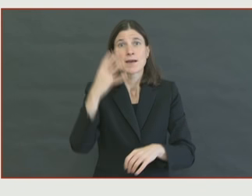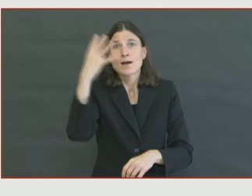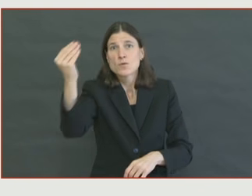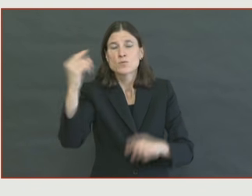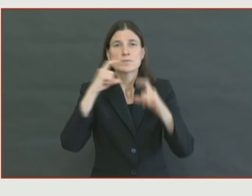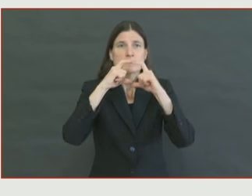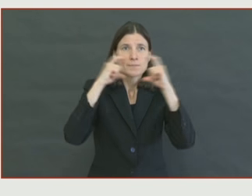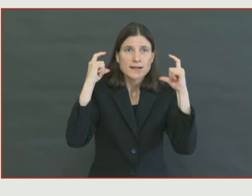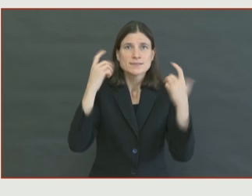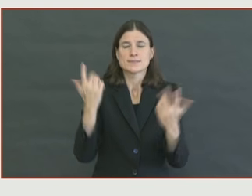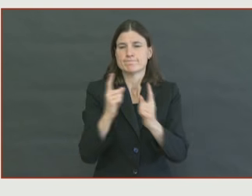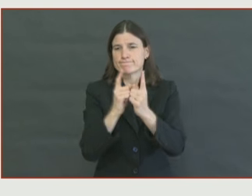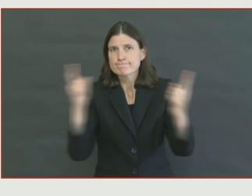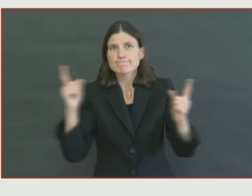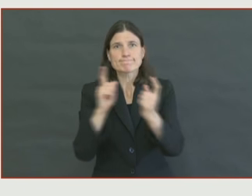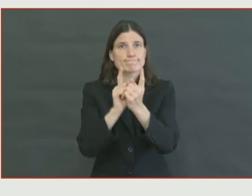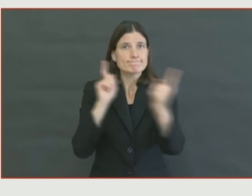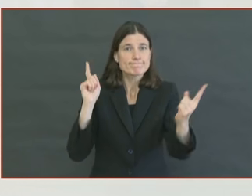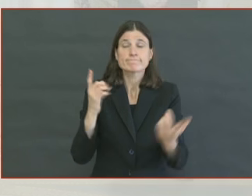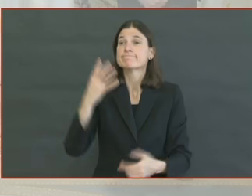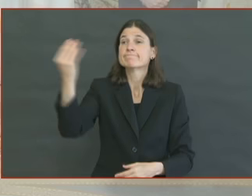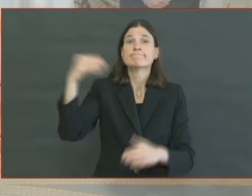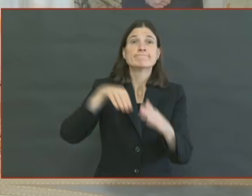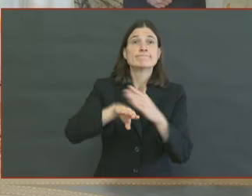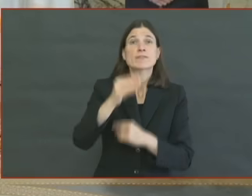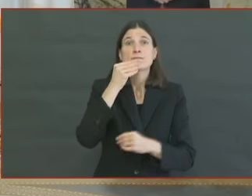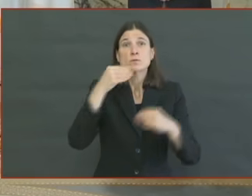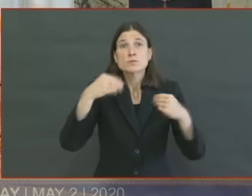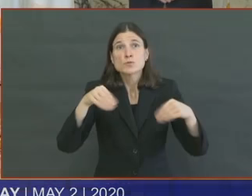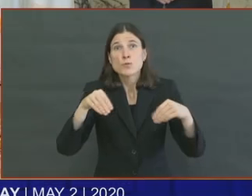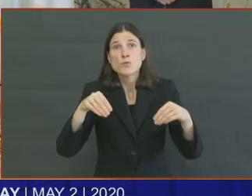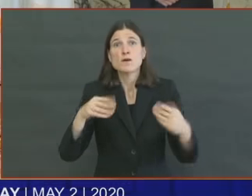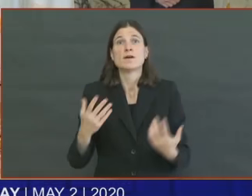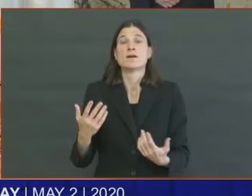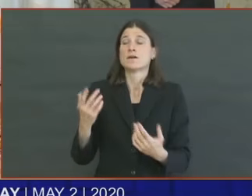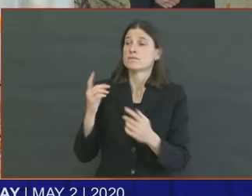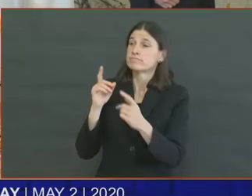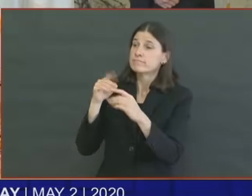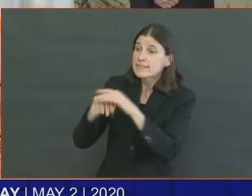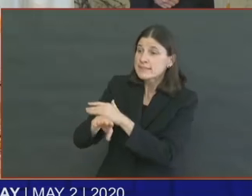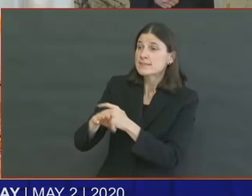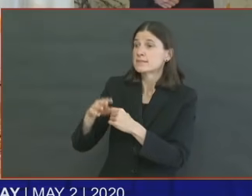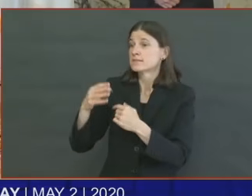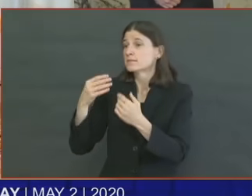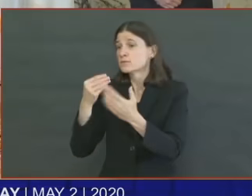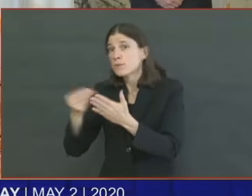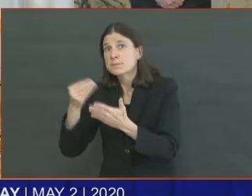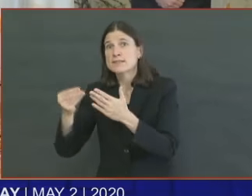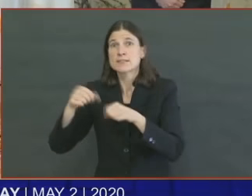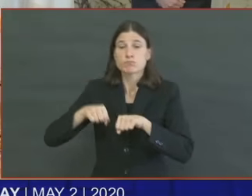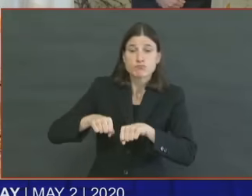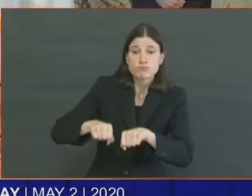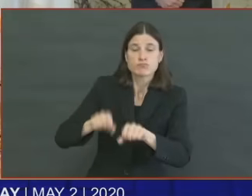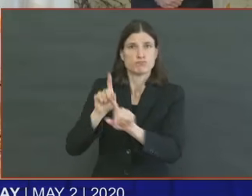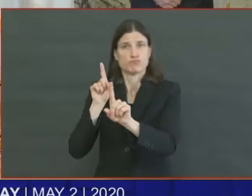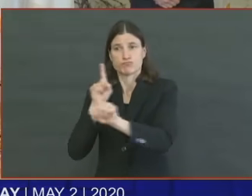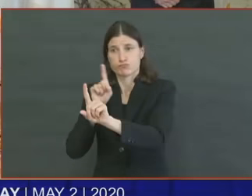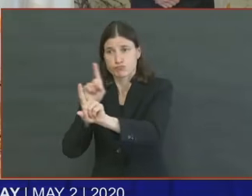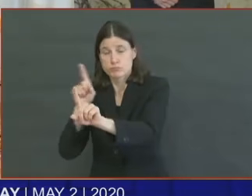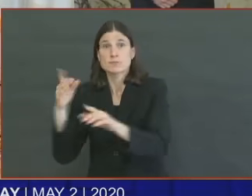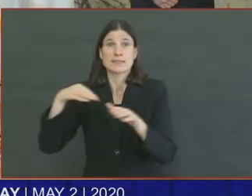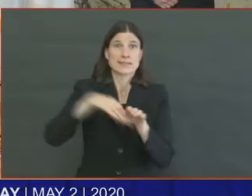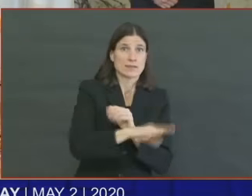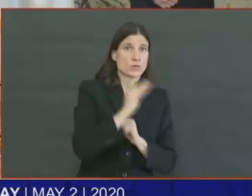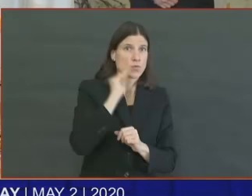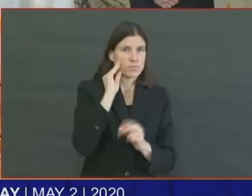necessary item and then return home, make sure that you keep your distance from other people. Make sure that you're wearing your cloth